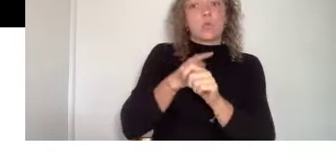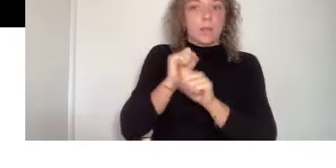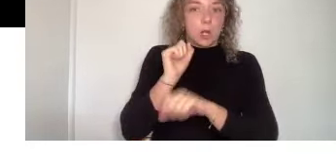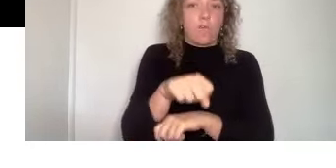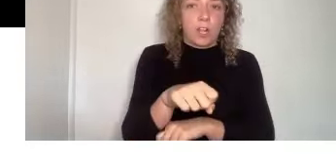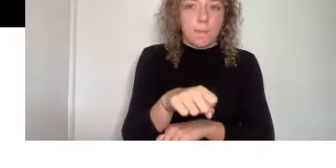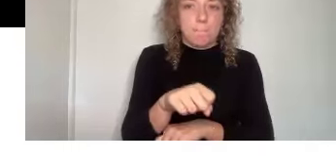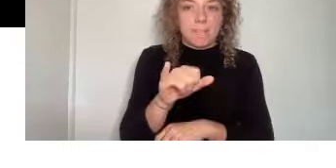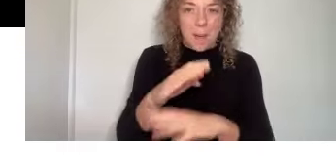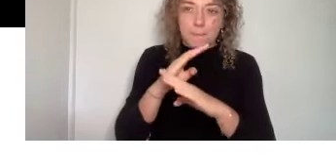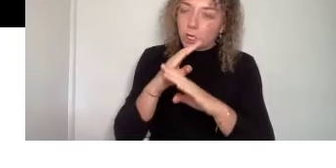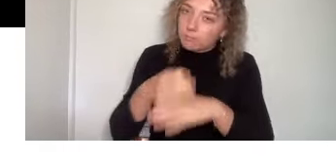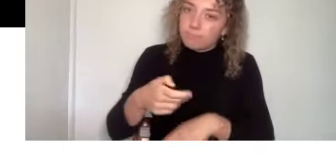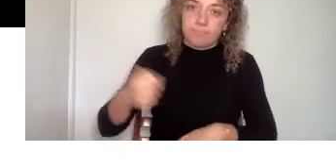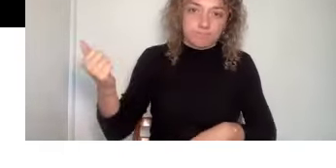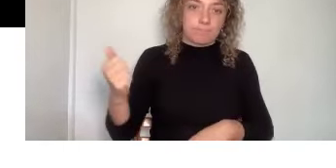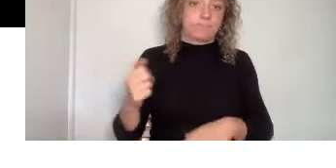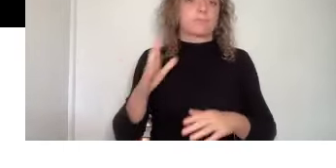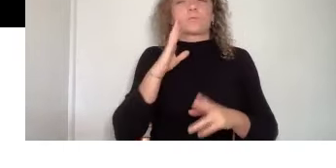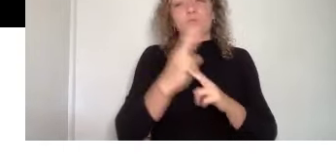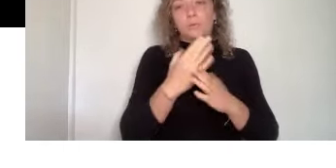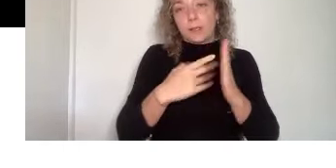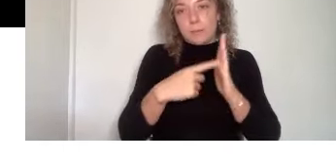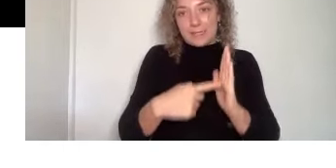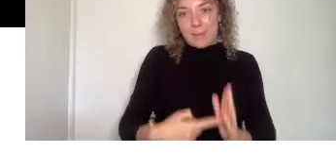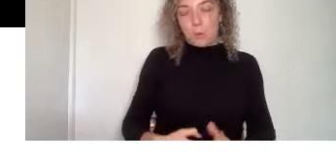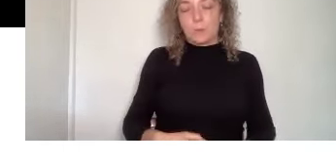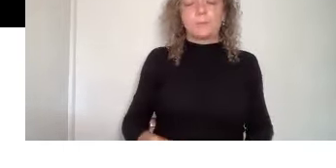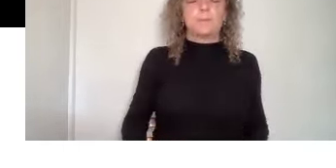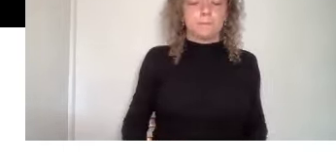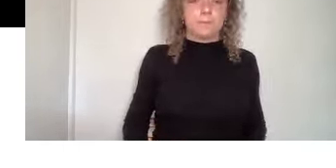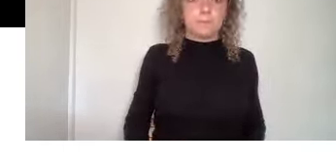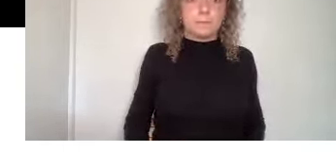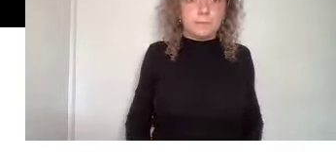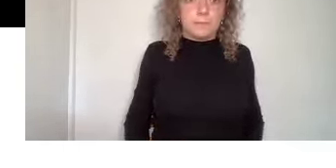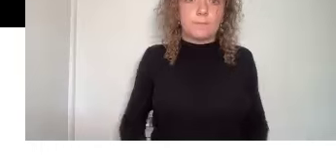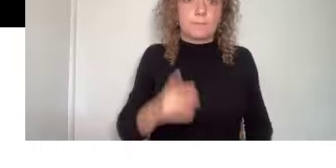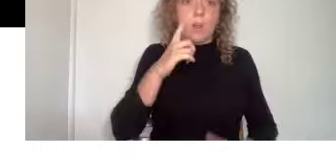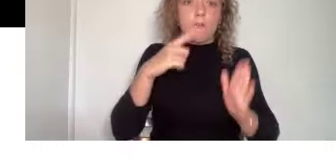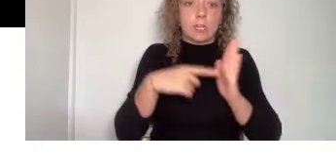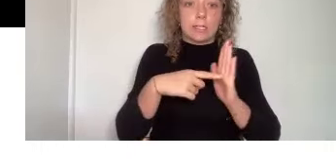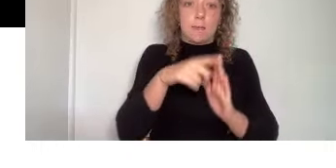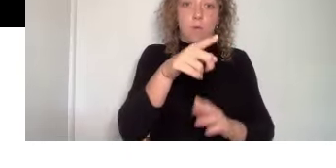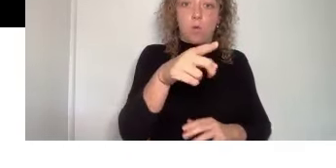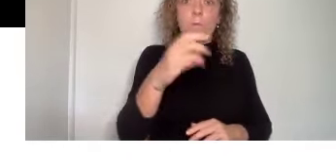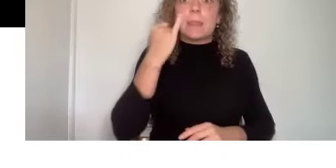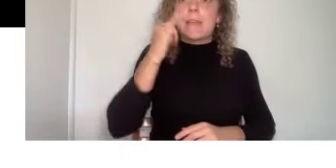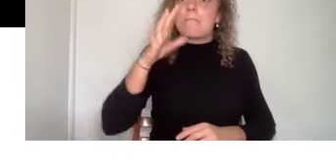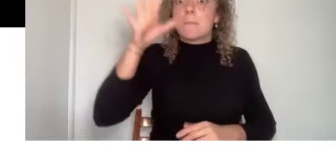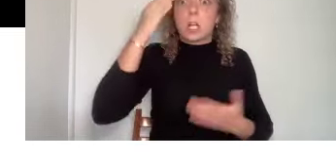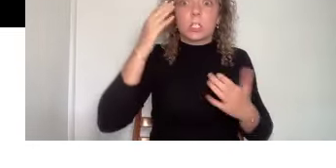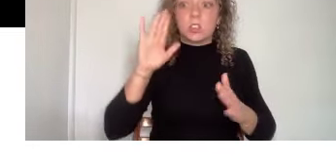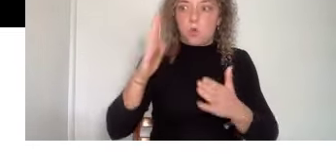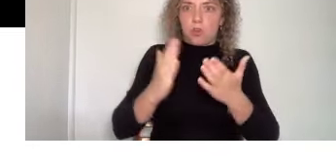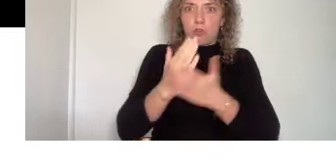overcome in a variety of ways. I'll just use a couple examples. Birth certificates, for example, right? That may be something that a parent doesn't know their